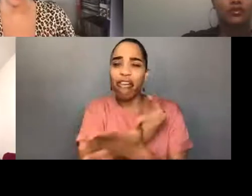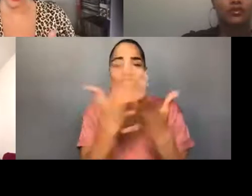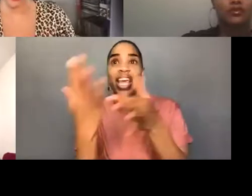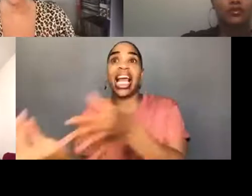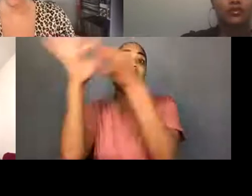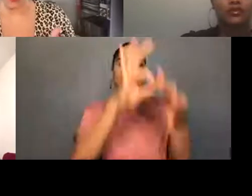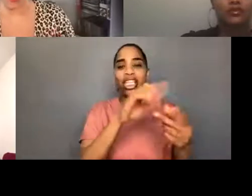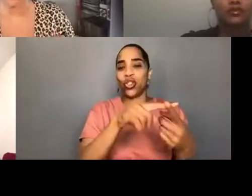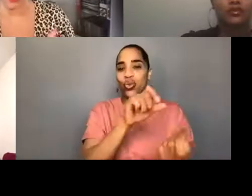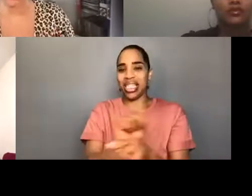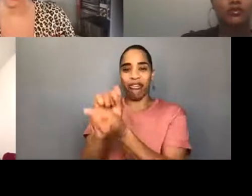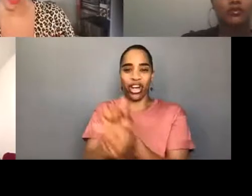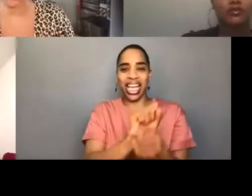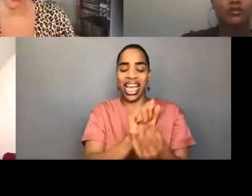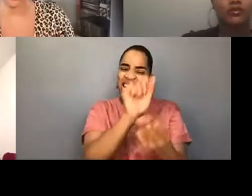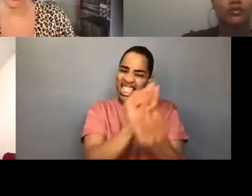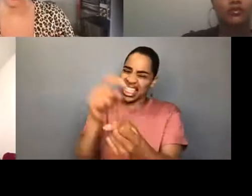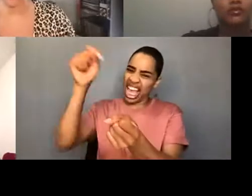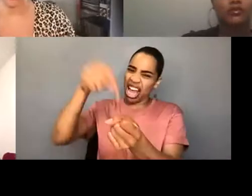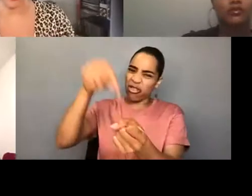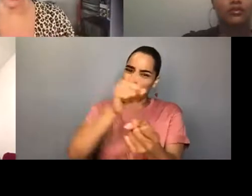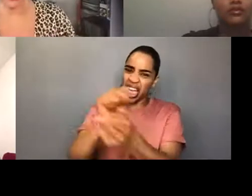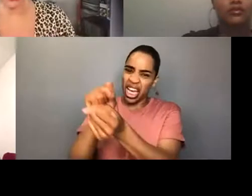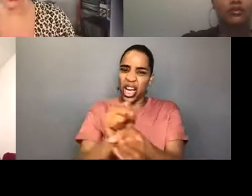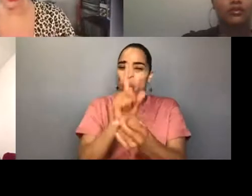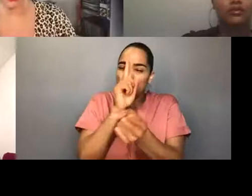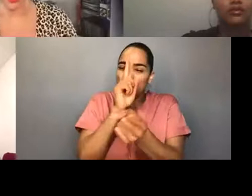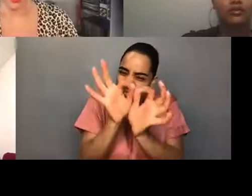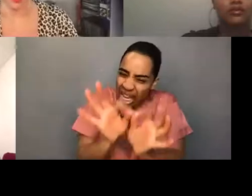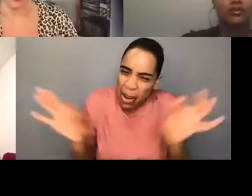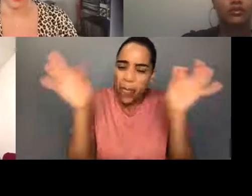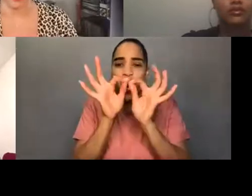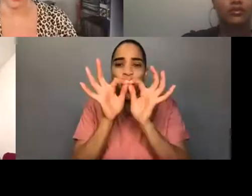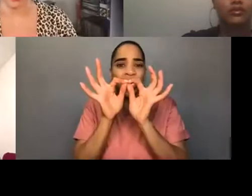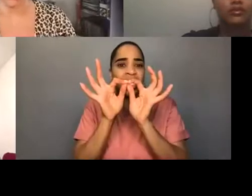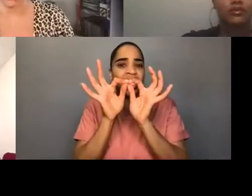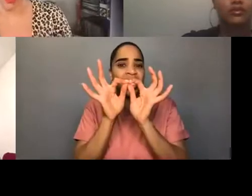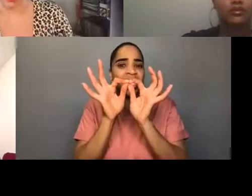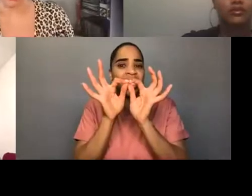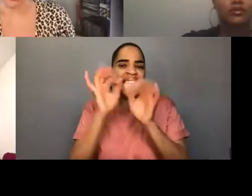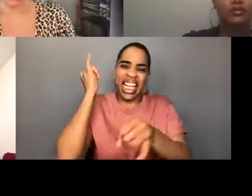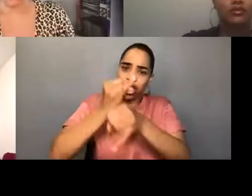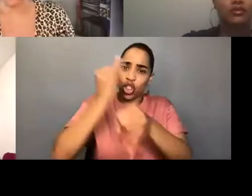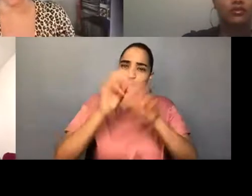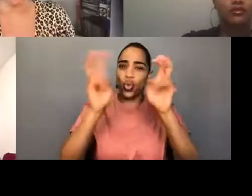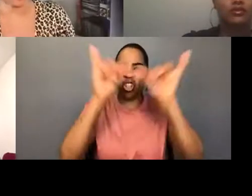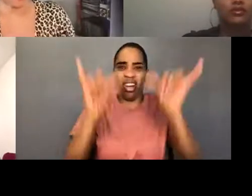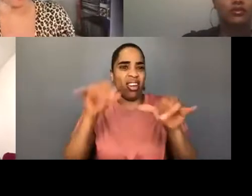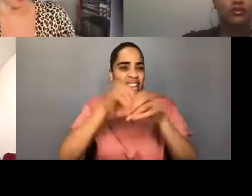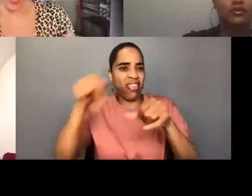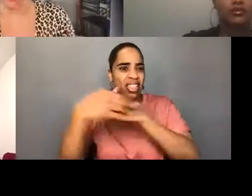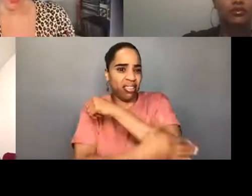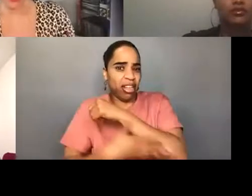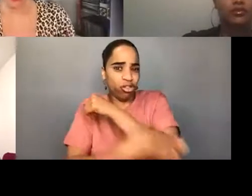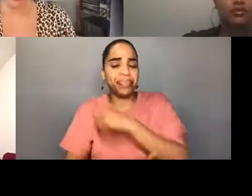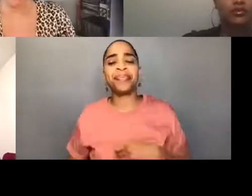slavery, because slavery was such a foundational institution in this country. So